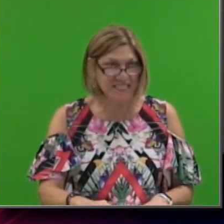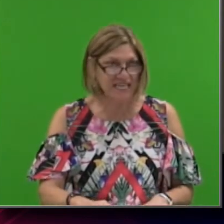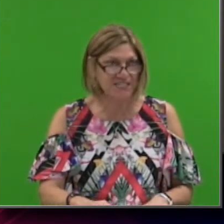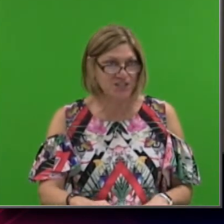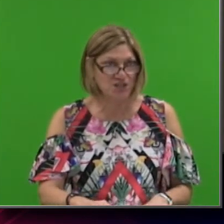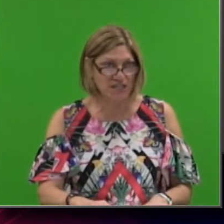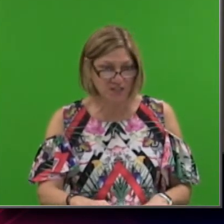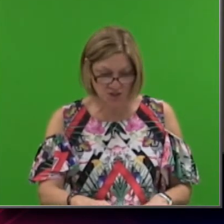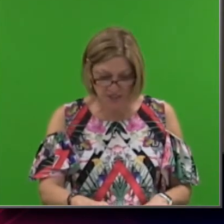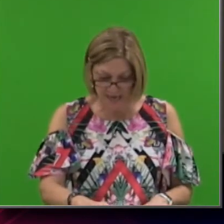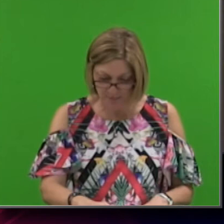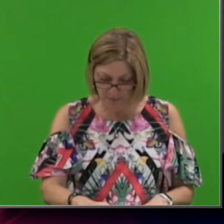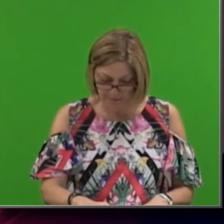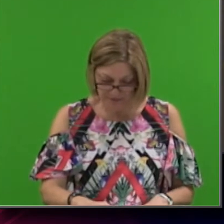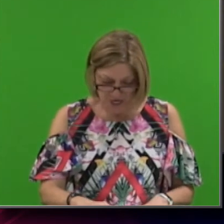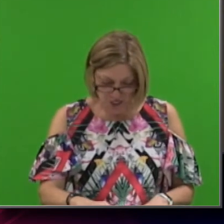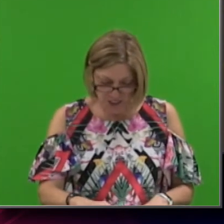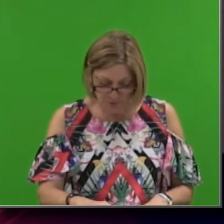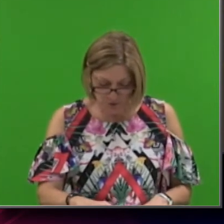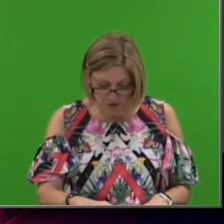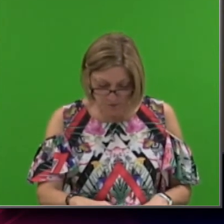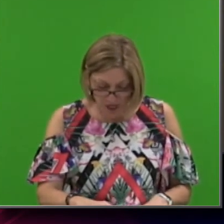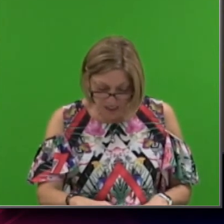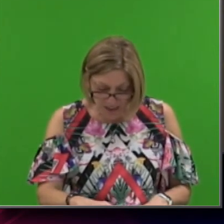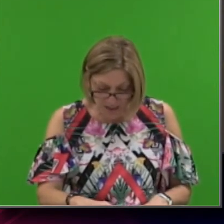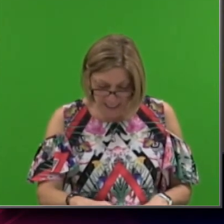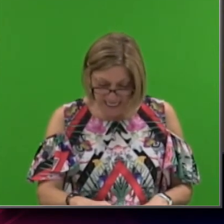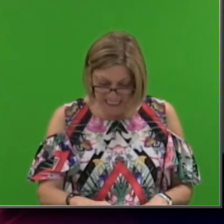Arachne began to change shape. She grew